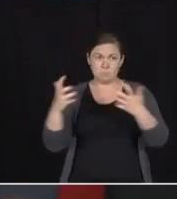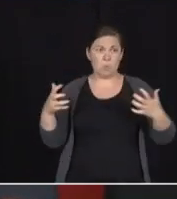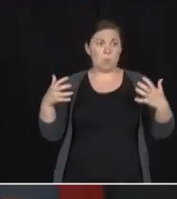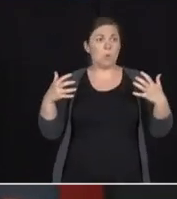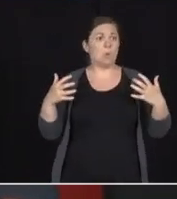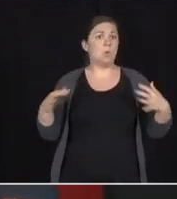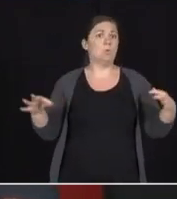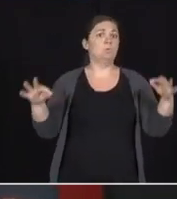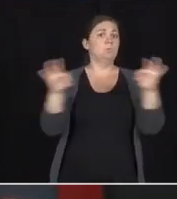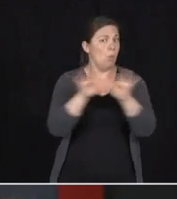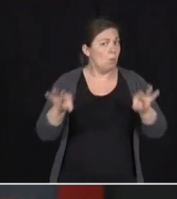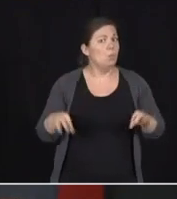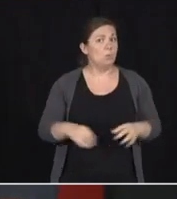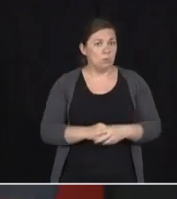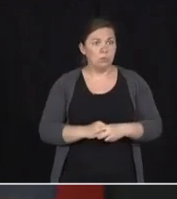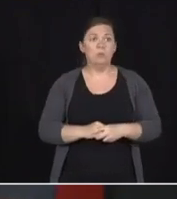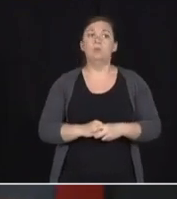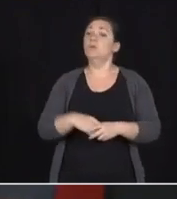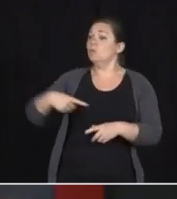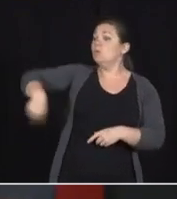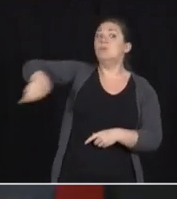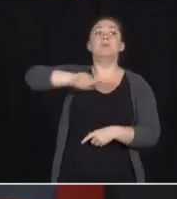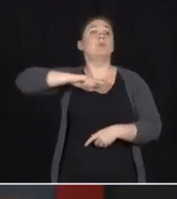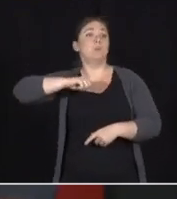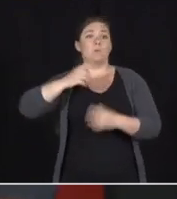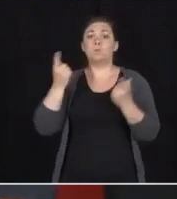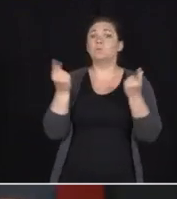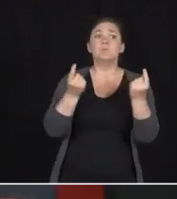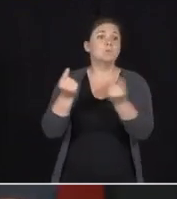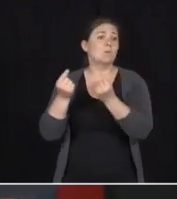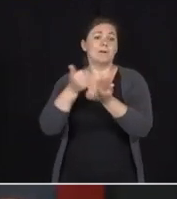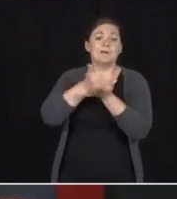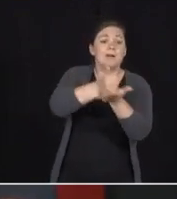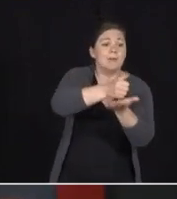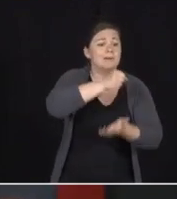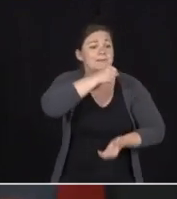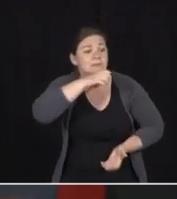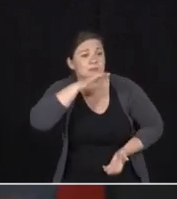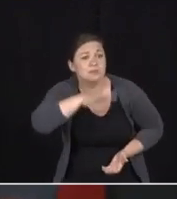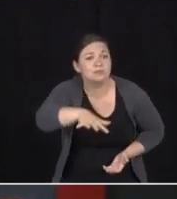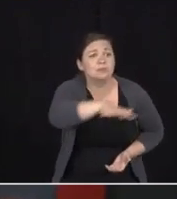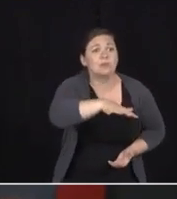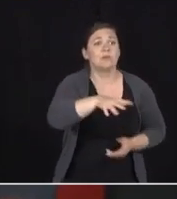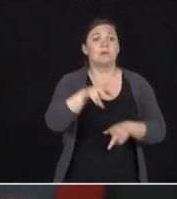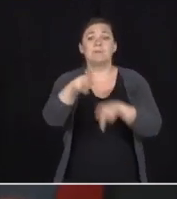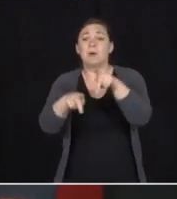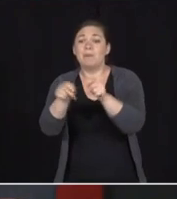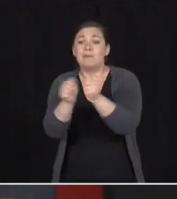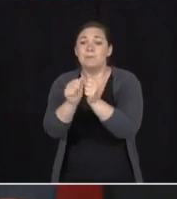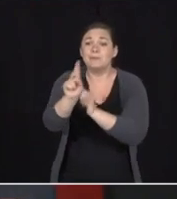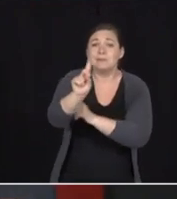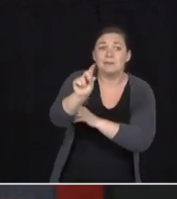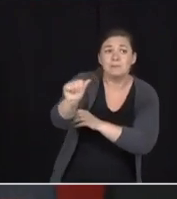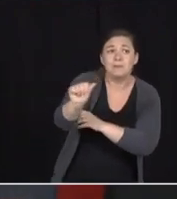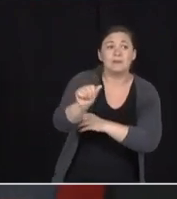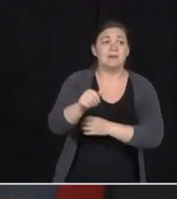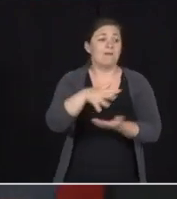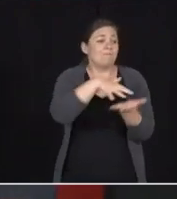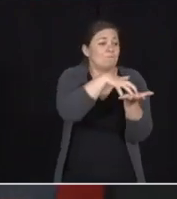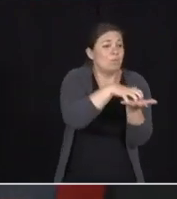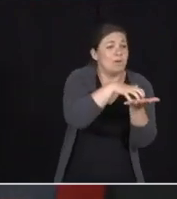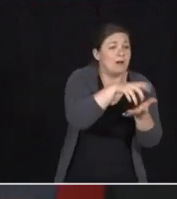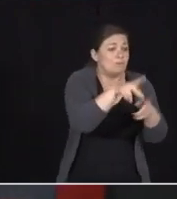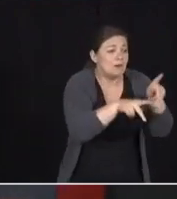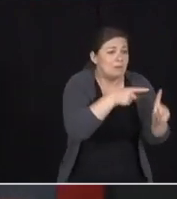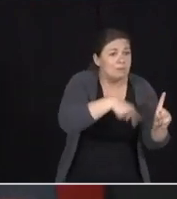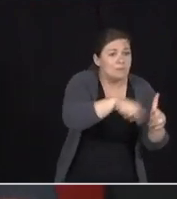work that our Spark volunteers are doing, helping seniors, people with disabilities, and other vulnerable Ontarians get the assistance